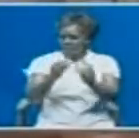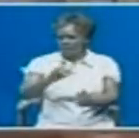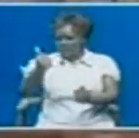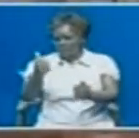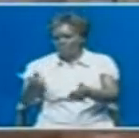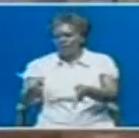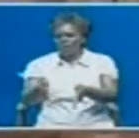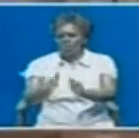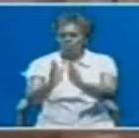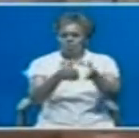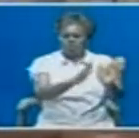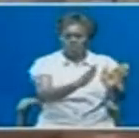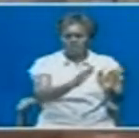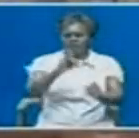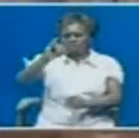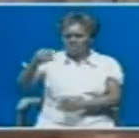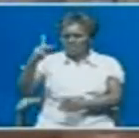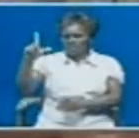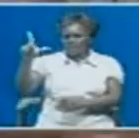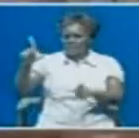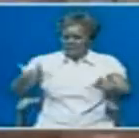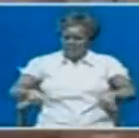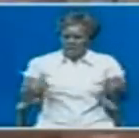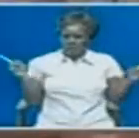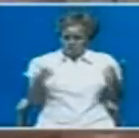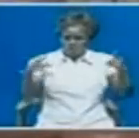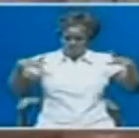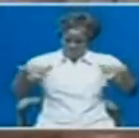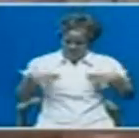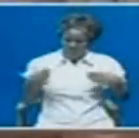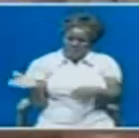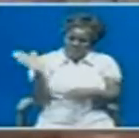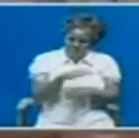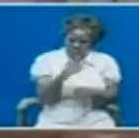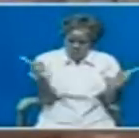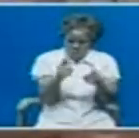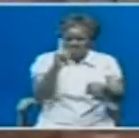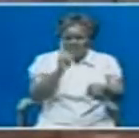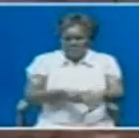just that. Jeff Koinange Live takes a break. We'll be back in a moment.